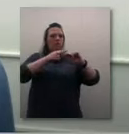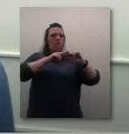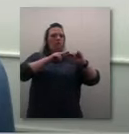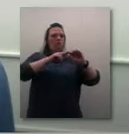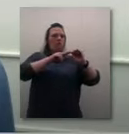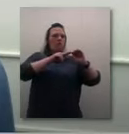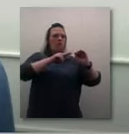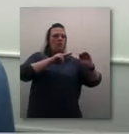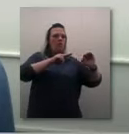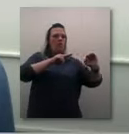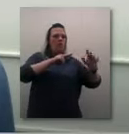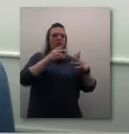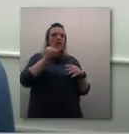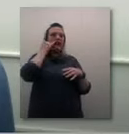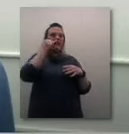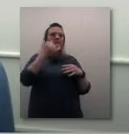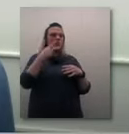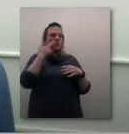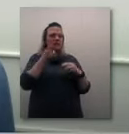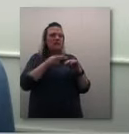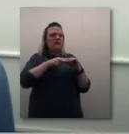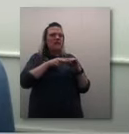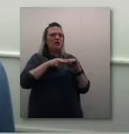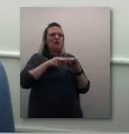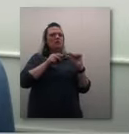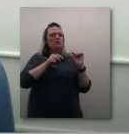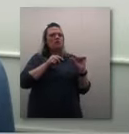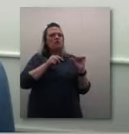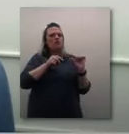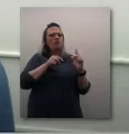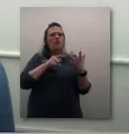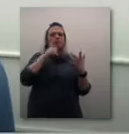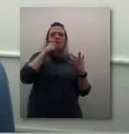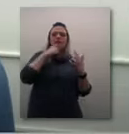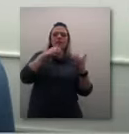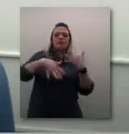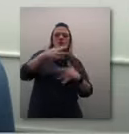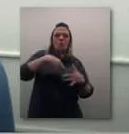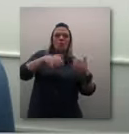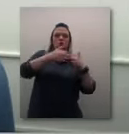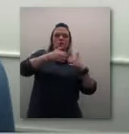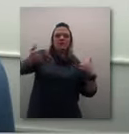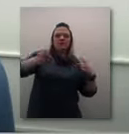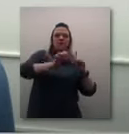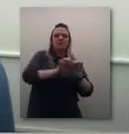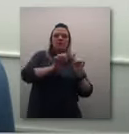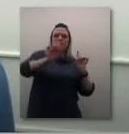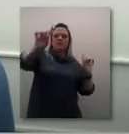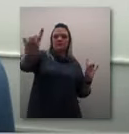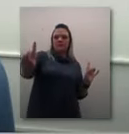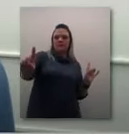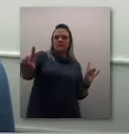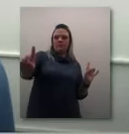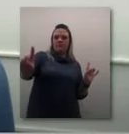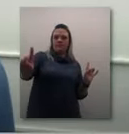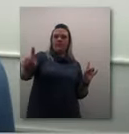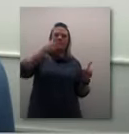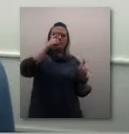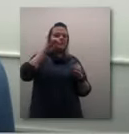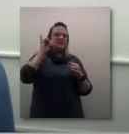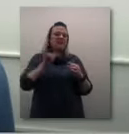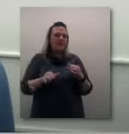see an increase, it's not huge. It's because of our social distancing, and anytime we let up for that, we are going to see the effects